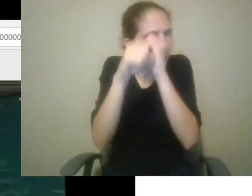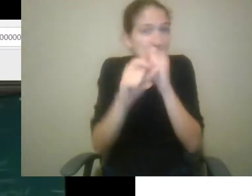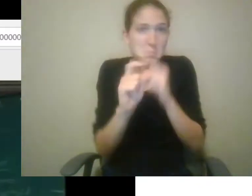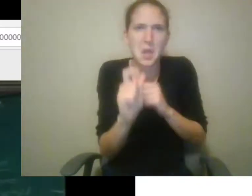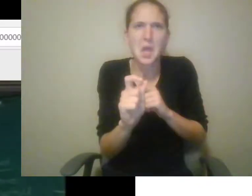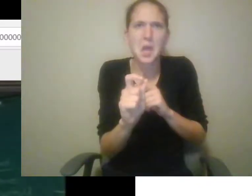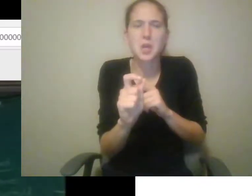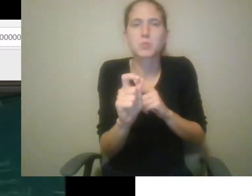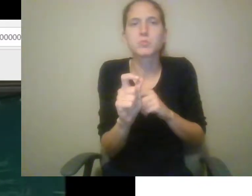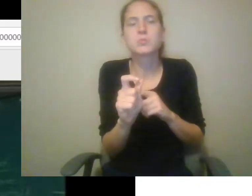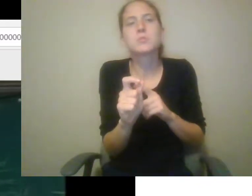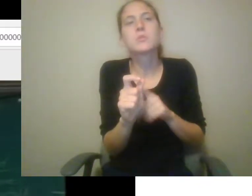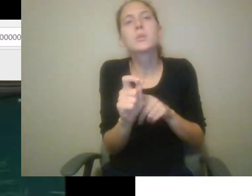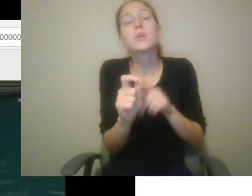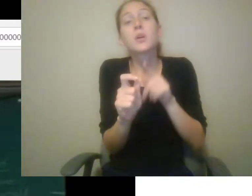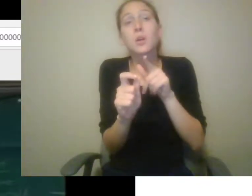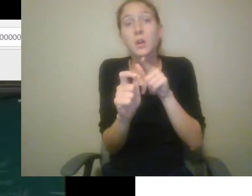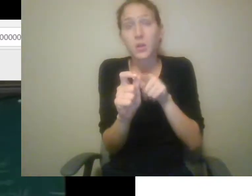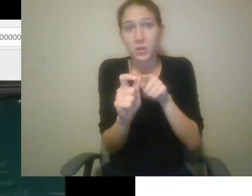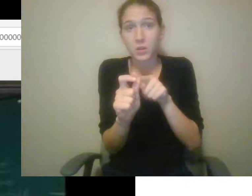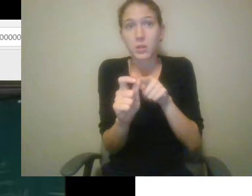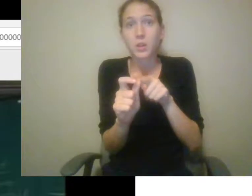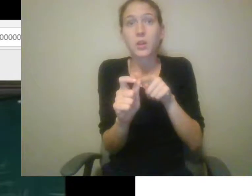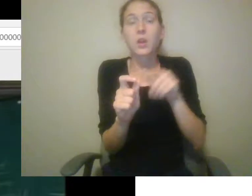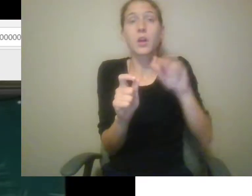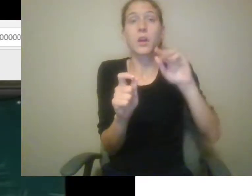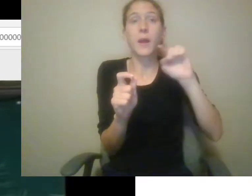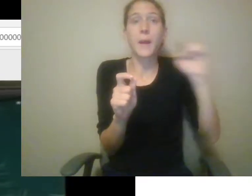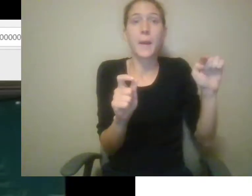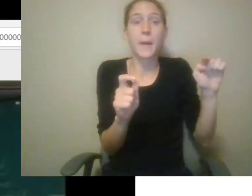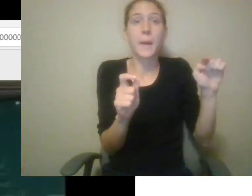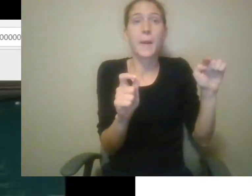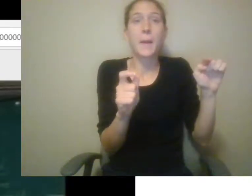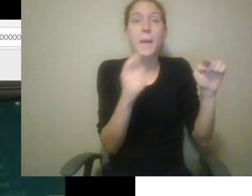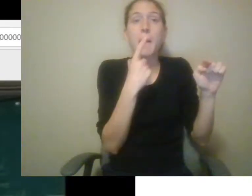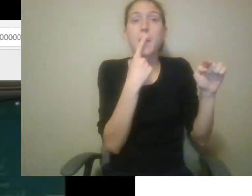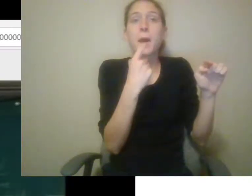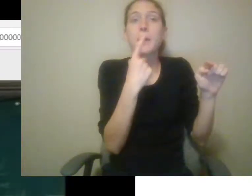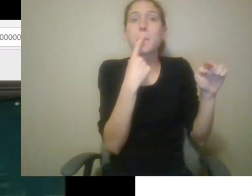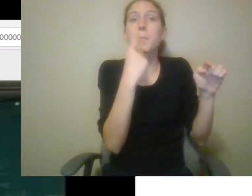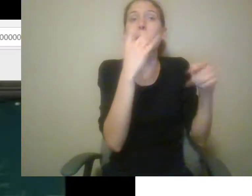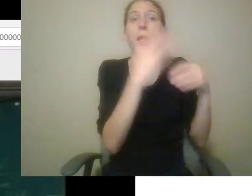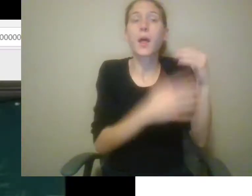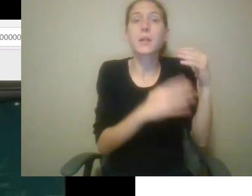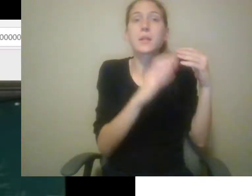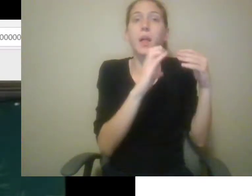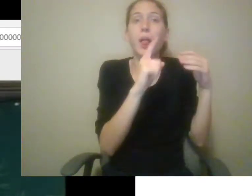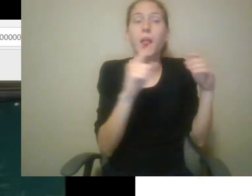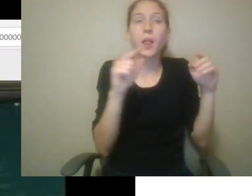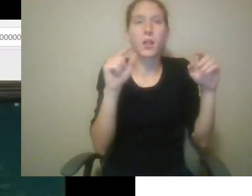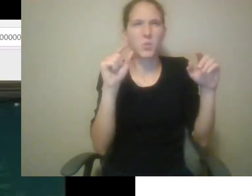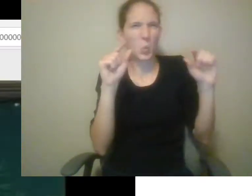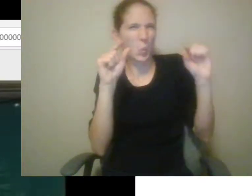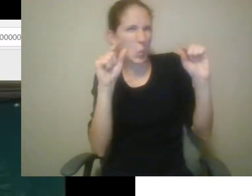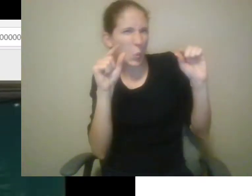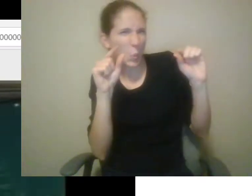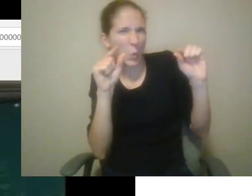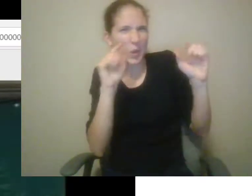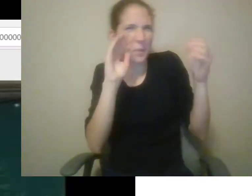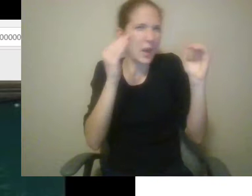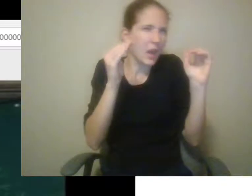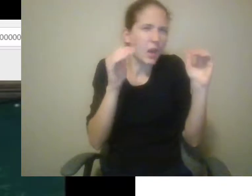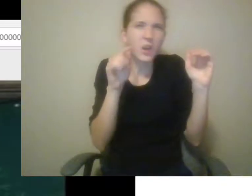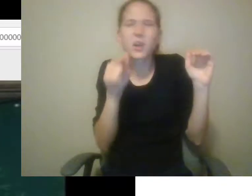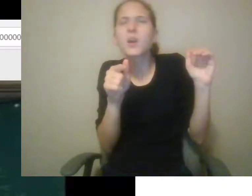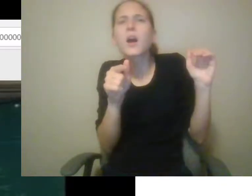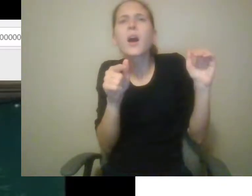All right? And then we said, well, let's compare the red blood cells to a human egg cell. We said, how many red blood cells would it take to line up end to end